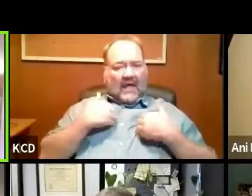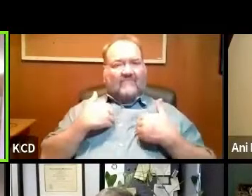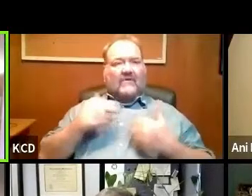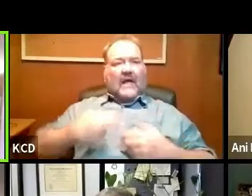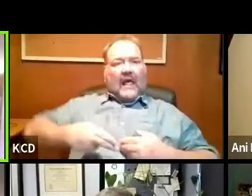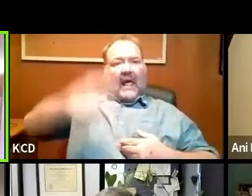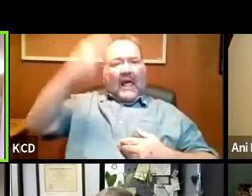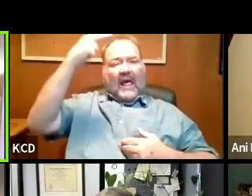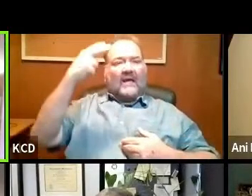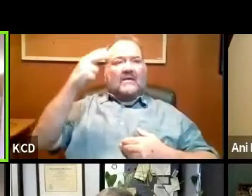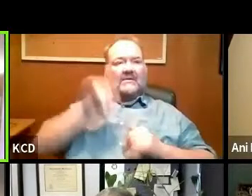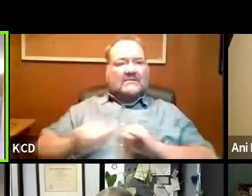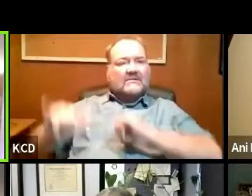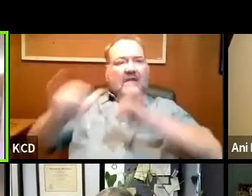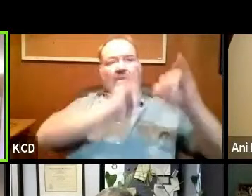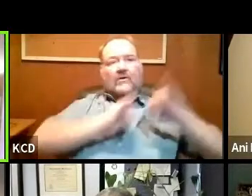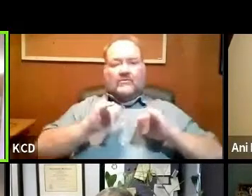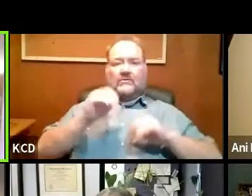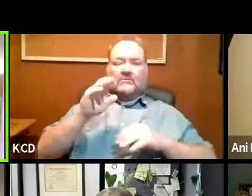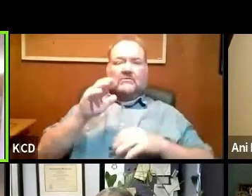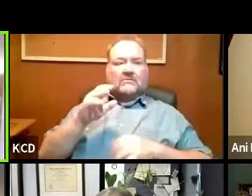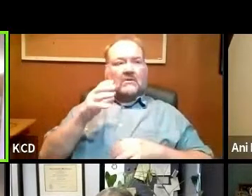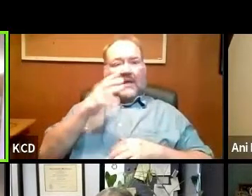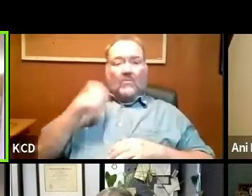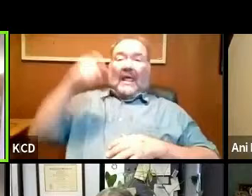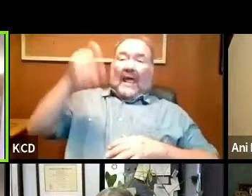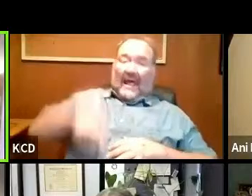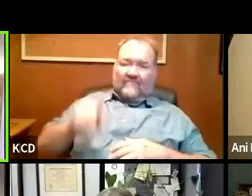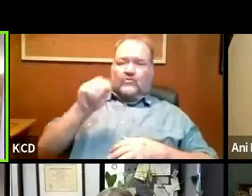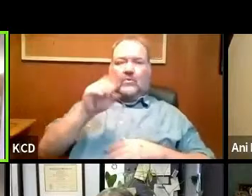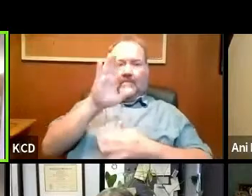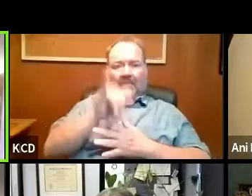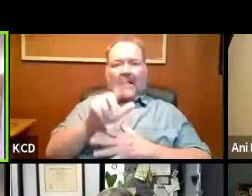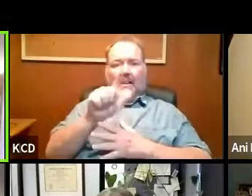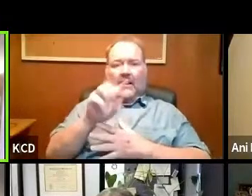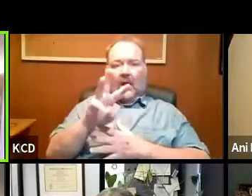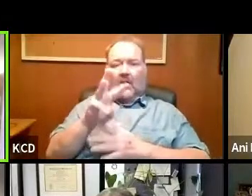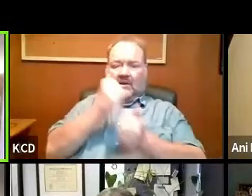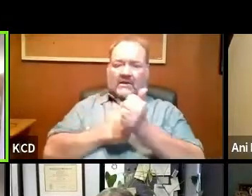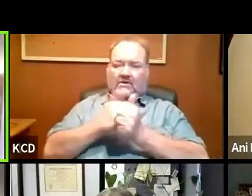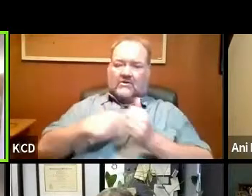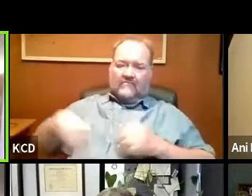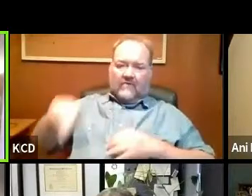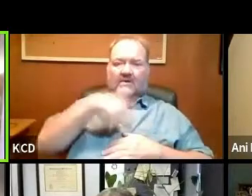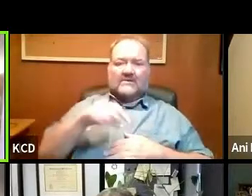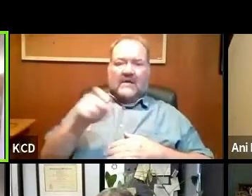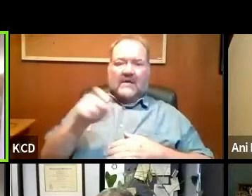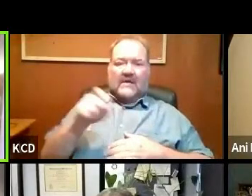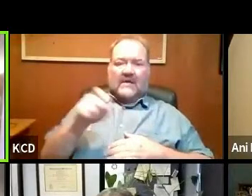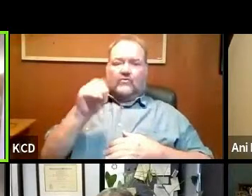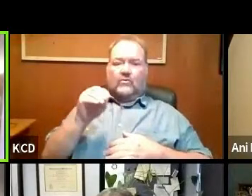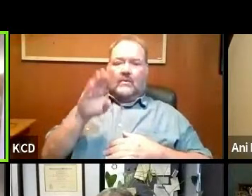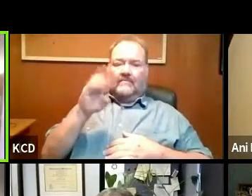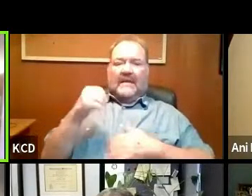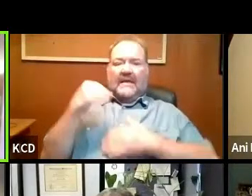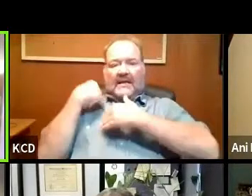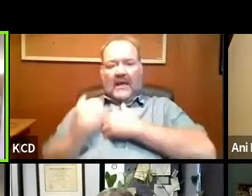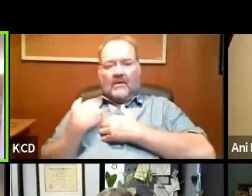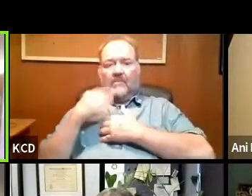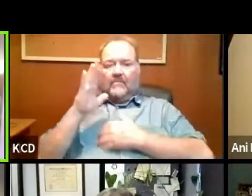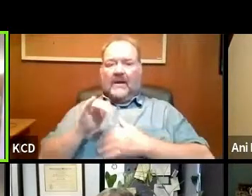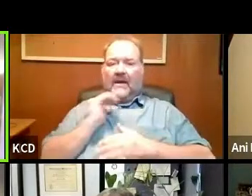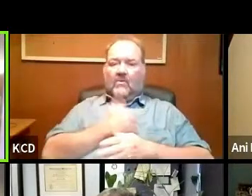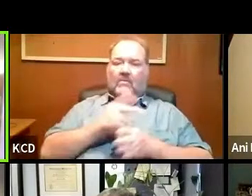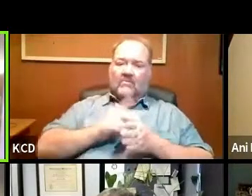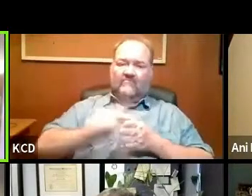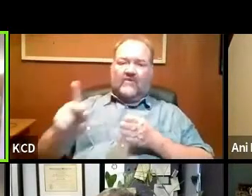to. By law, each of us have to be held accountable by our